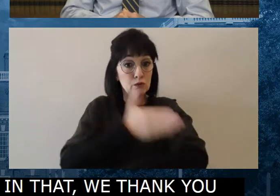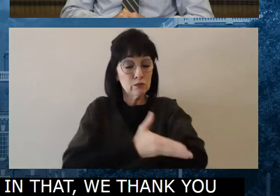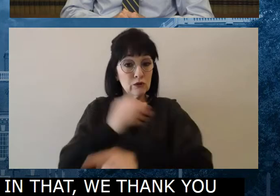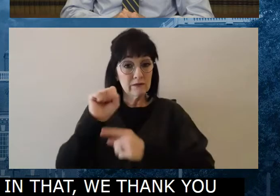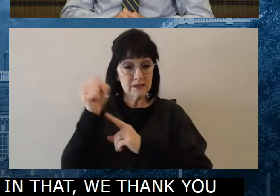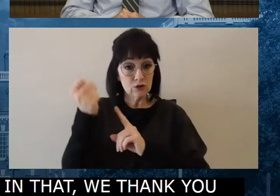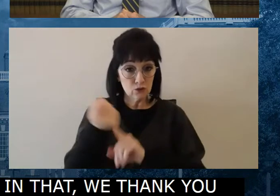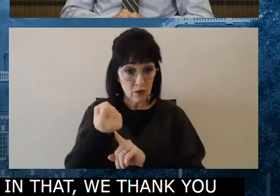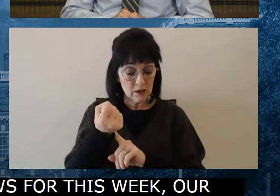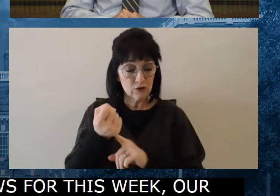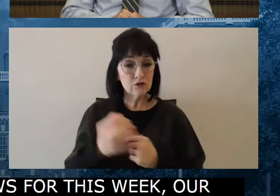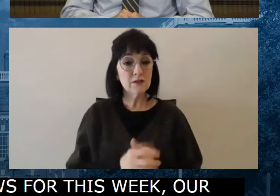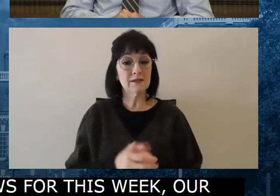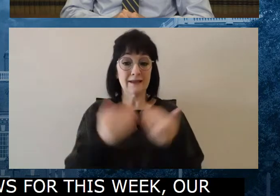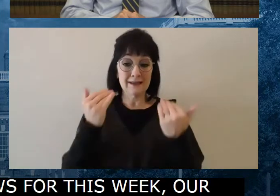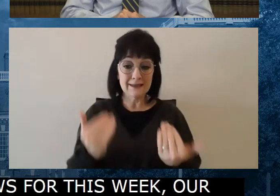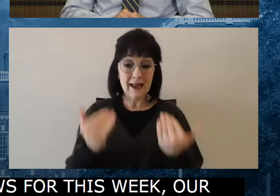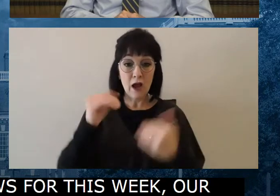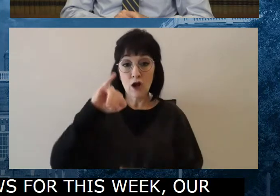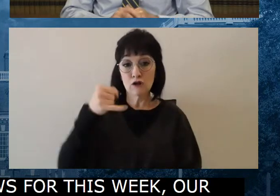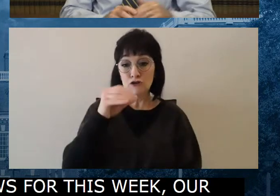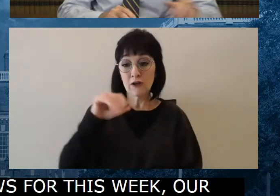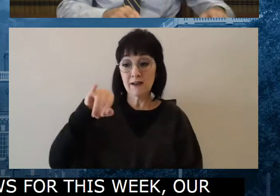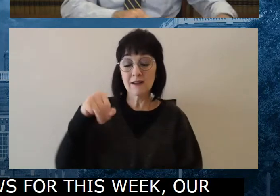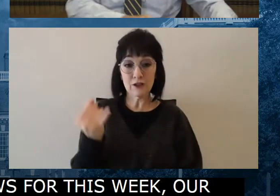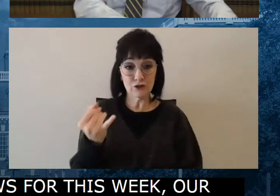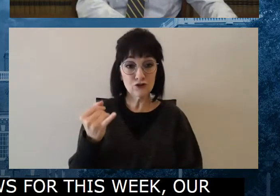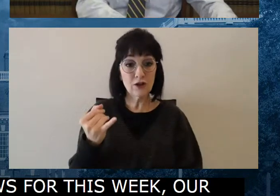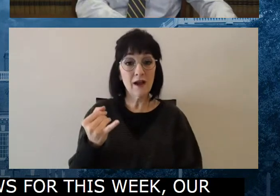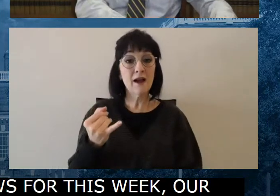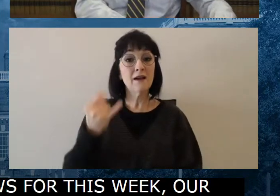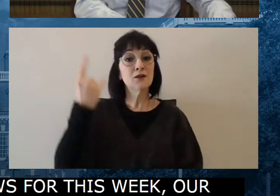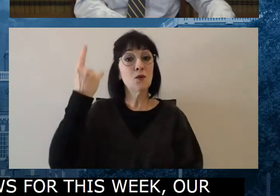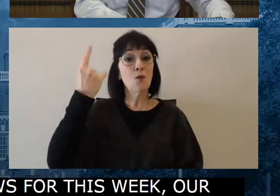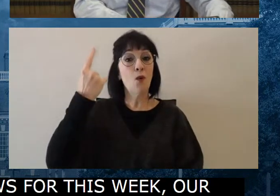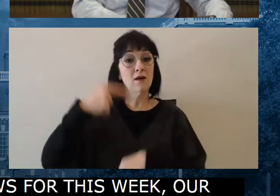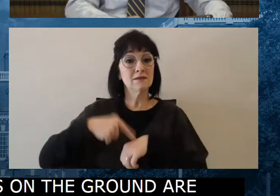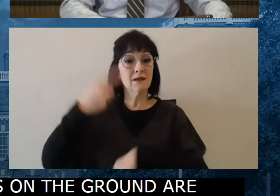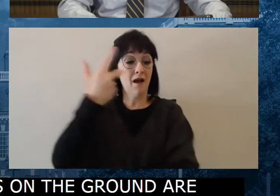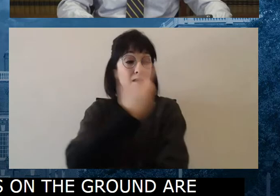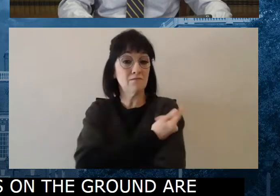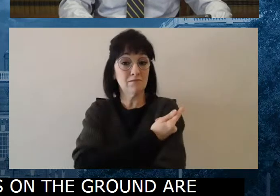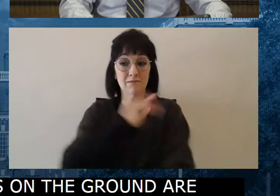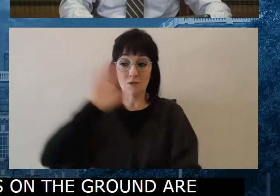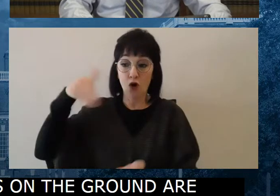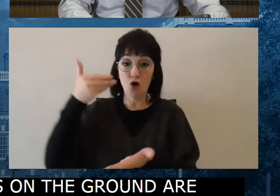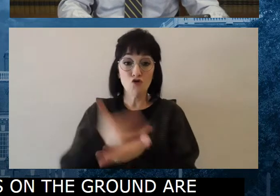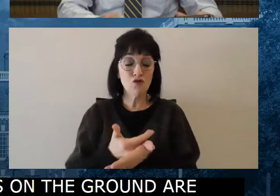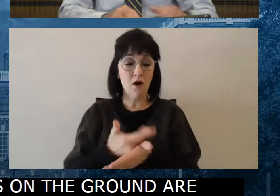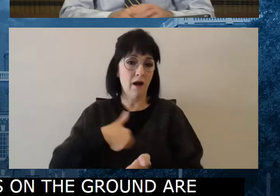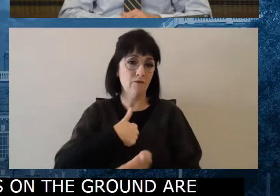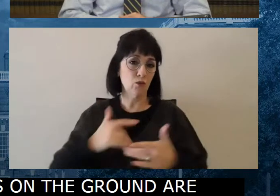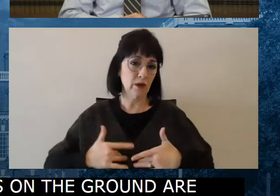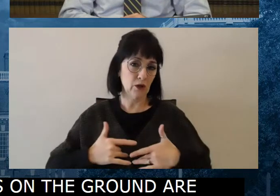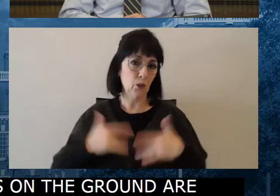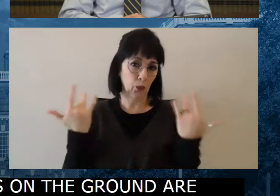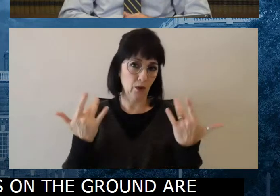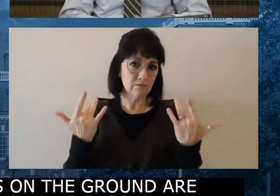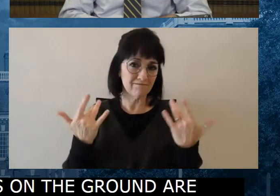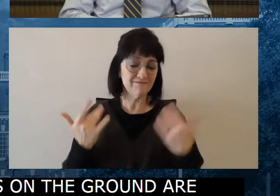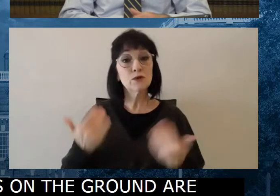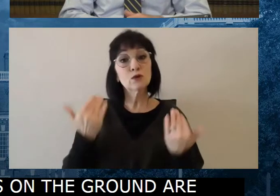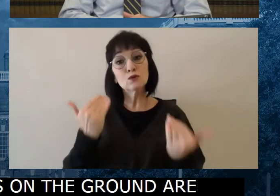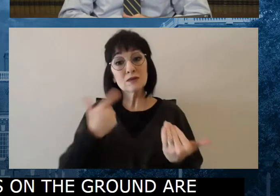the J&J one-dose vaccine that's arrived in our state. So let's go to the data dashboard, and we'll walk through